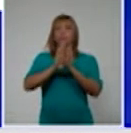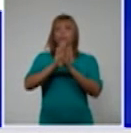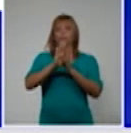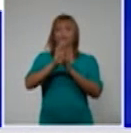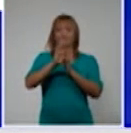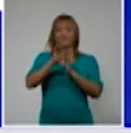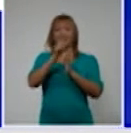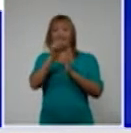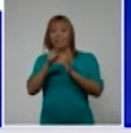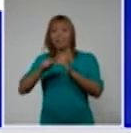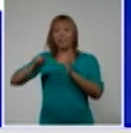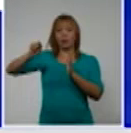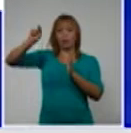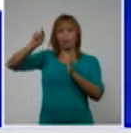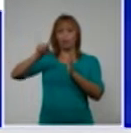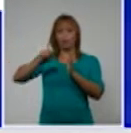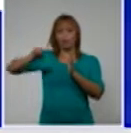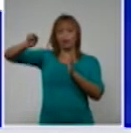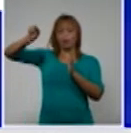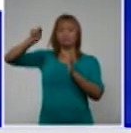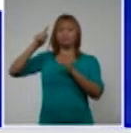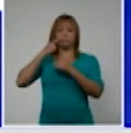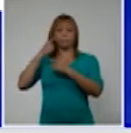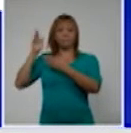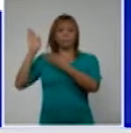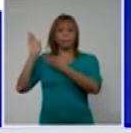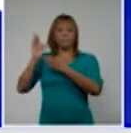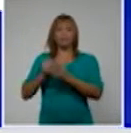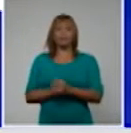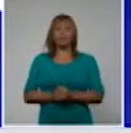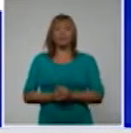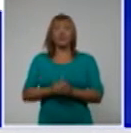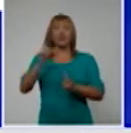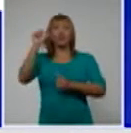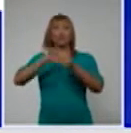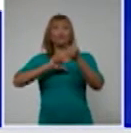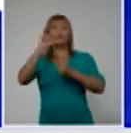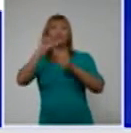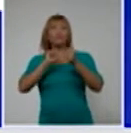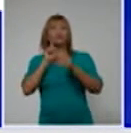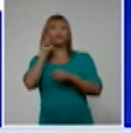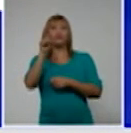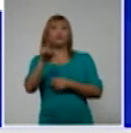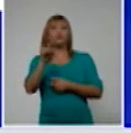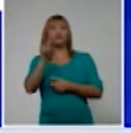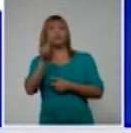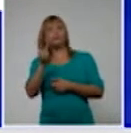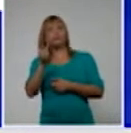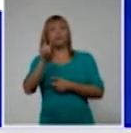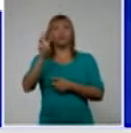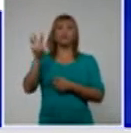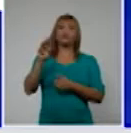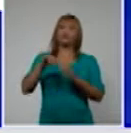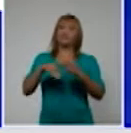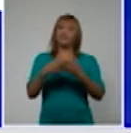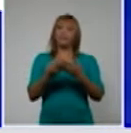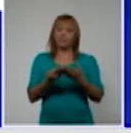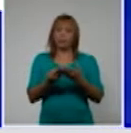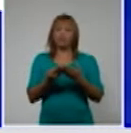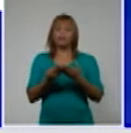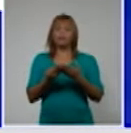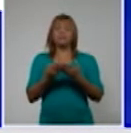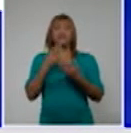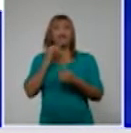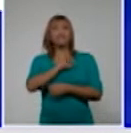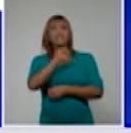of infections in the last weeks. Reviewing the last day's pattern, the curve shows a decline. However, today's results do